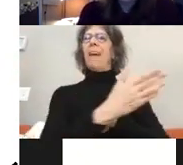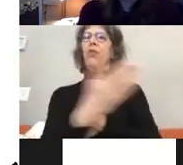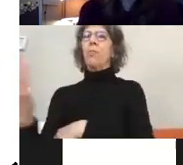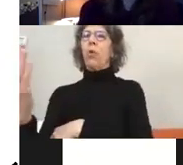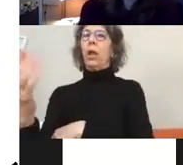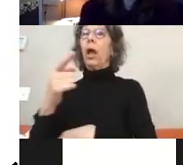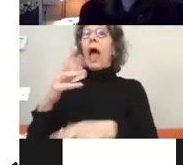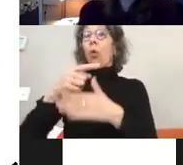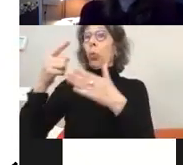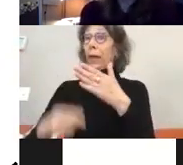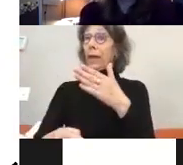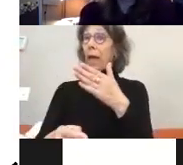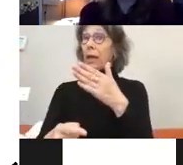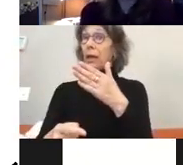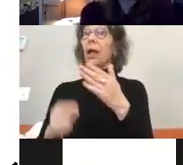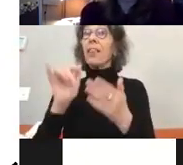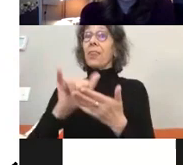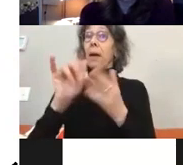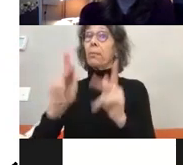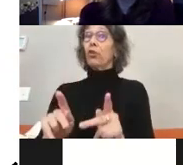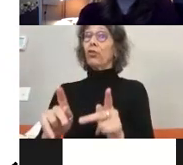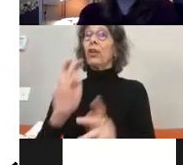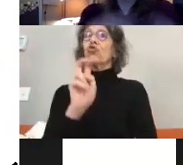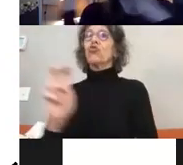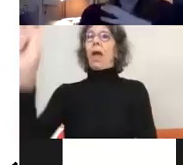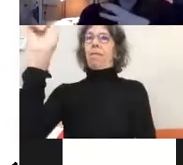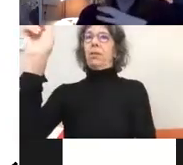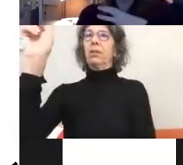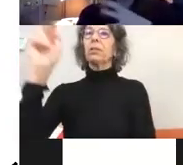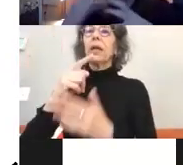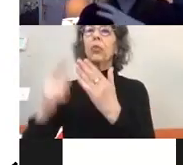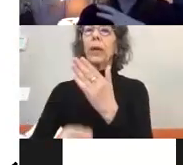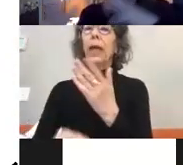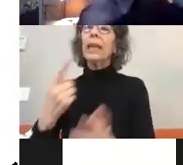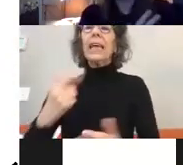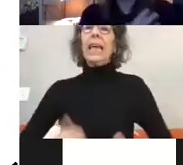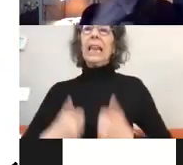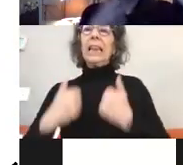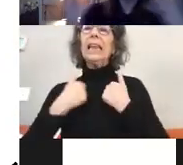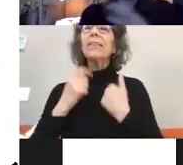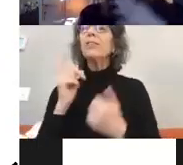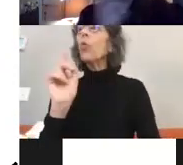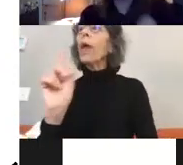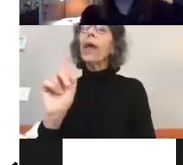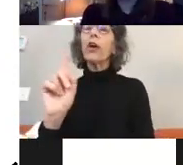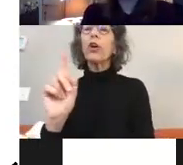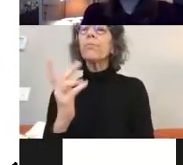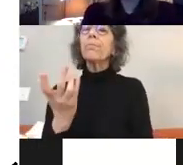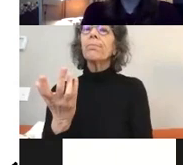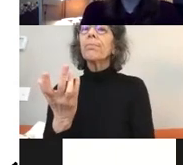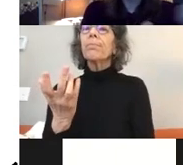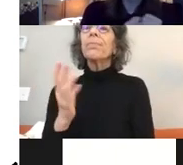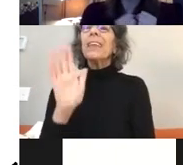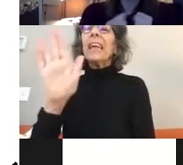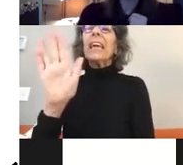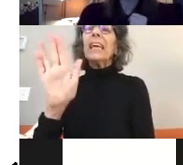person actually travels on the weekend. So he lives in a place where, and his significant other